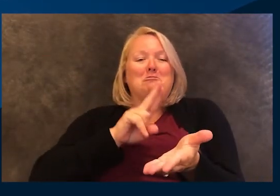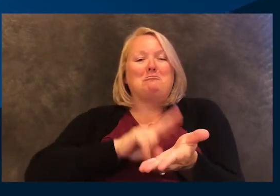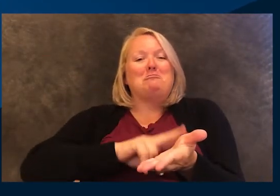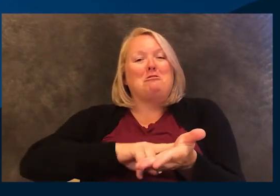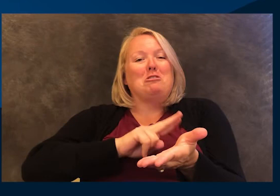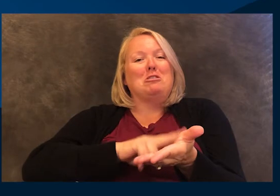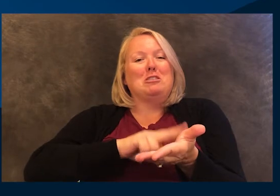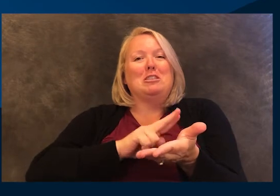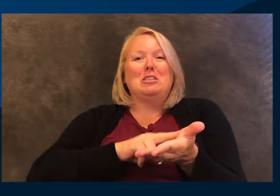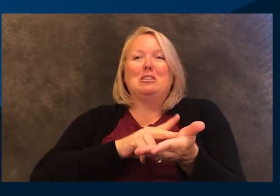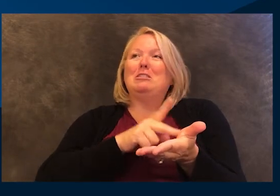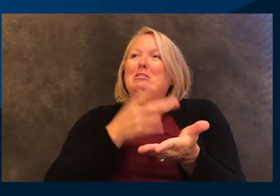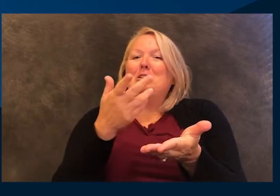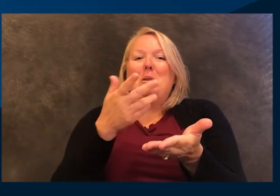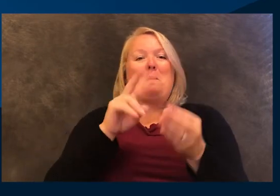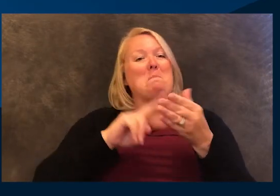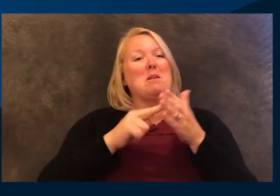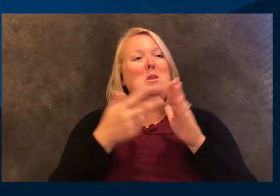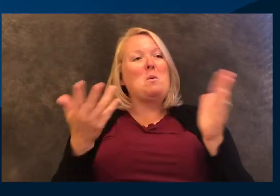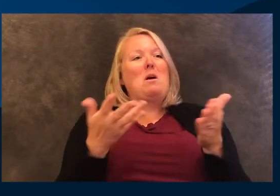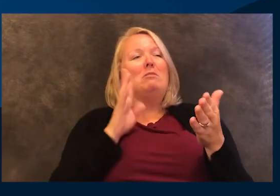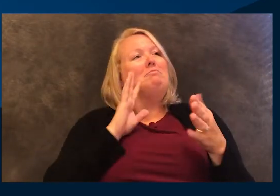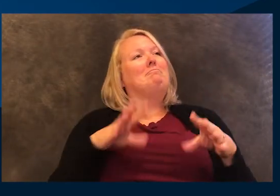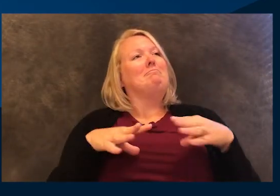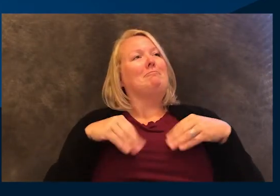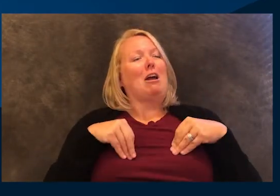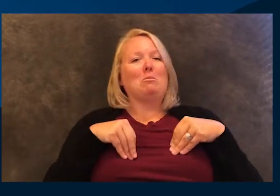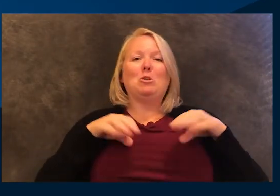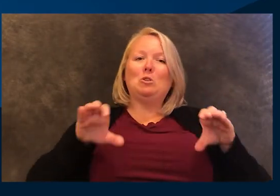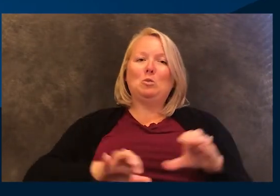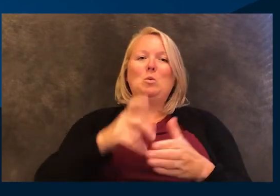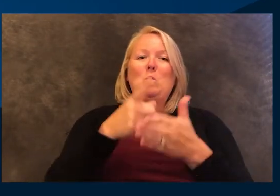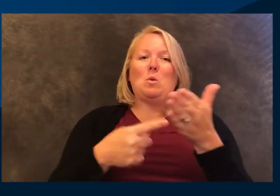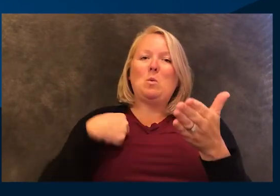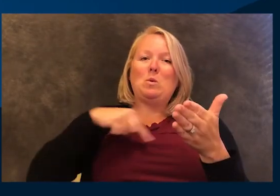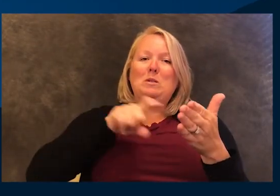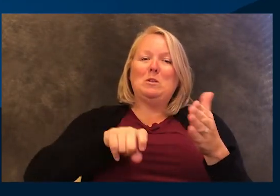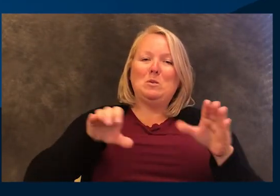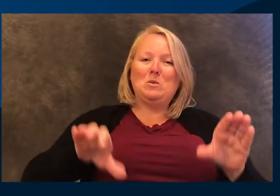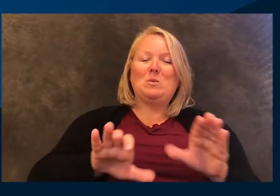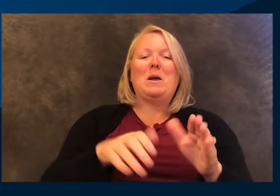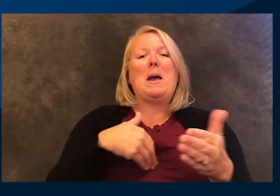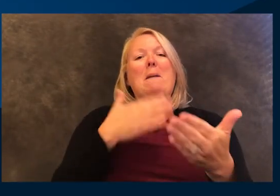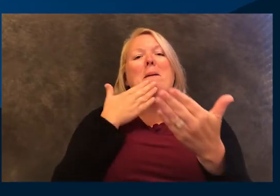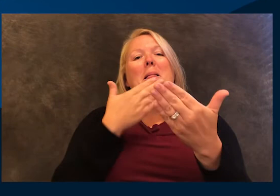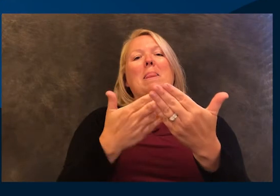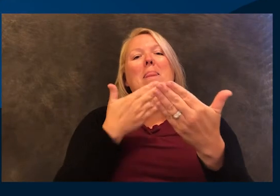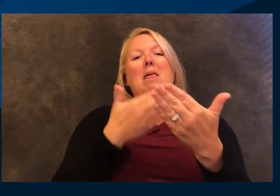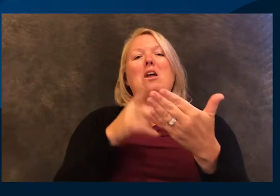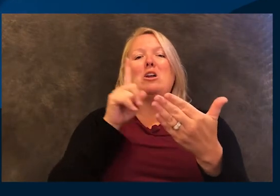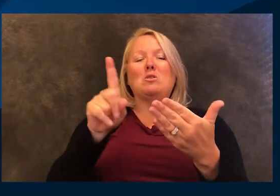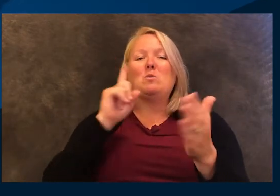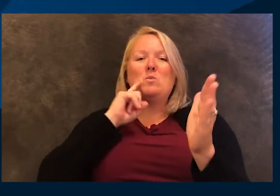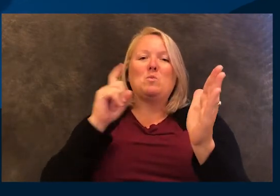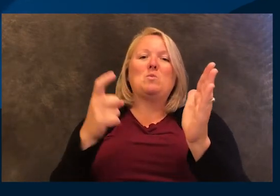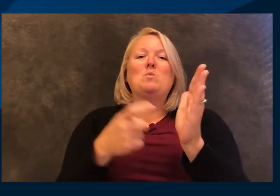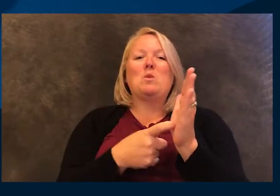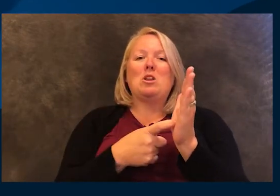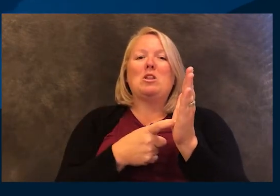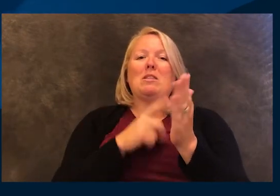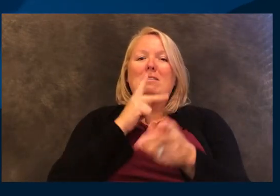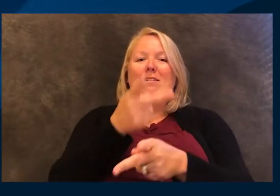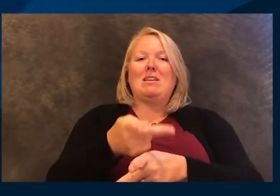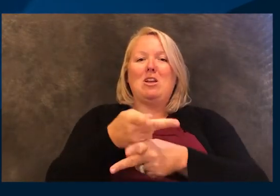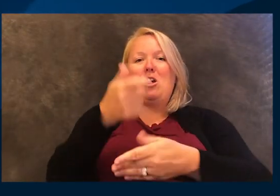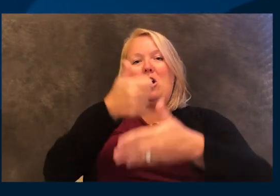about. Owning your practice and doing what needs to be done. I'm so glad that you've been recognized for the excellent care that you give under